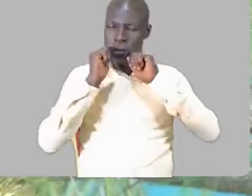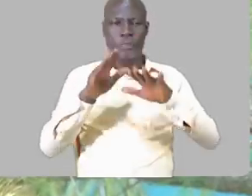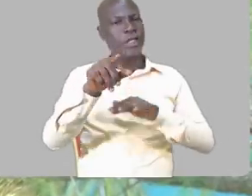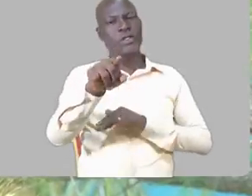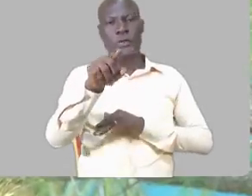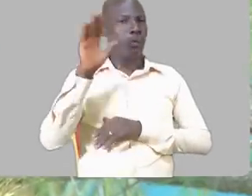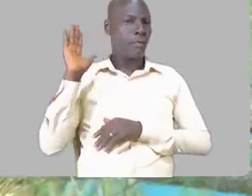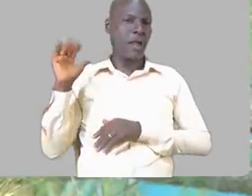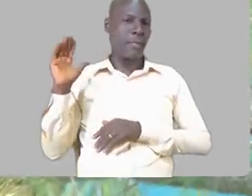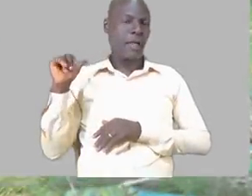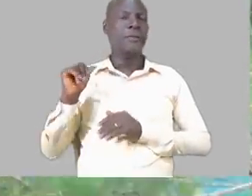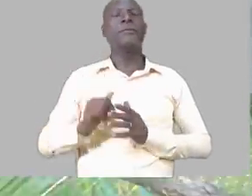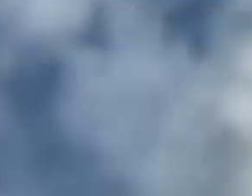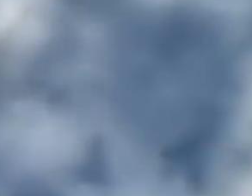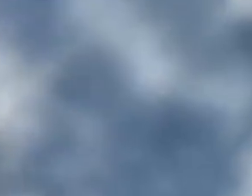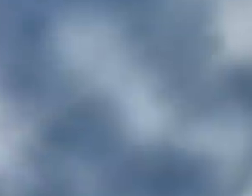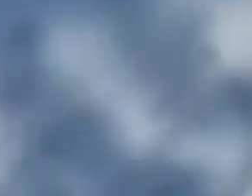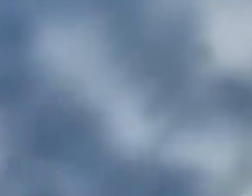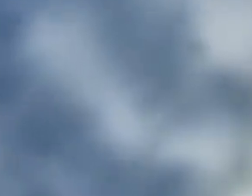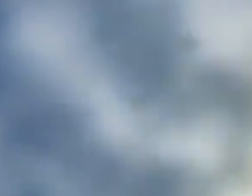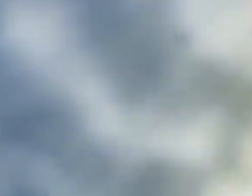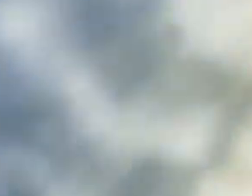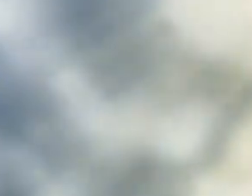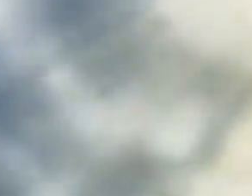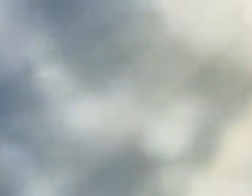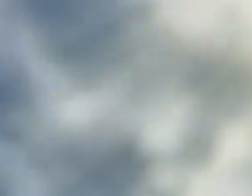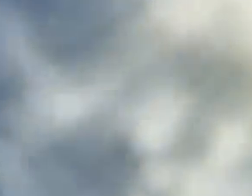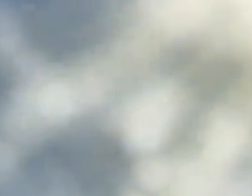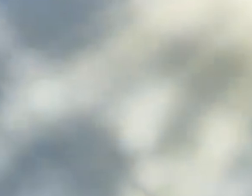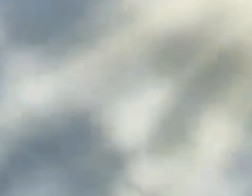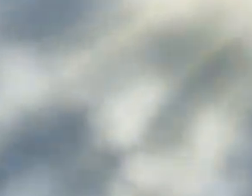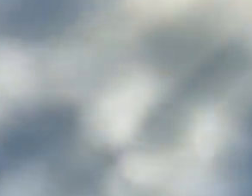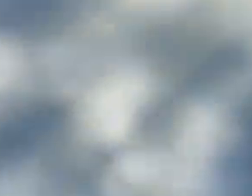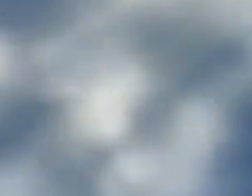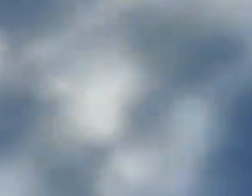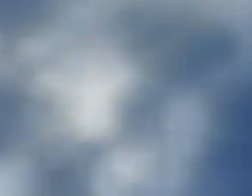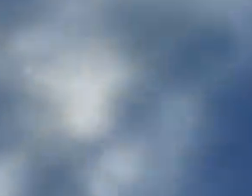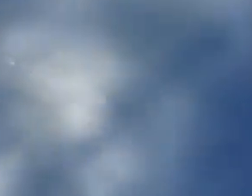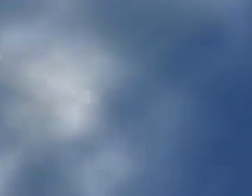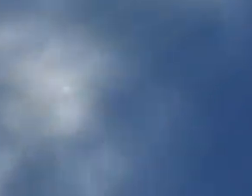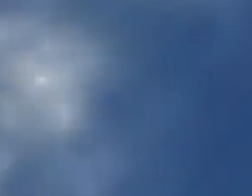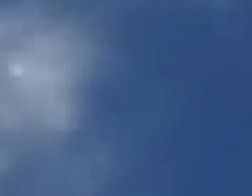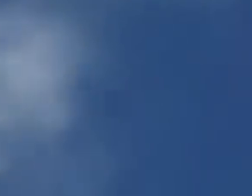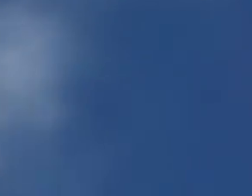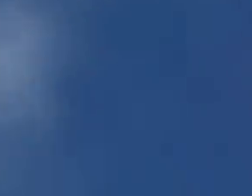God richly bless you. Bye bye. And we survive from the